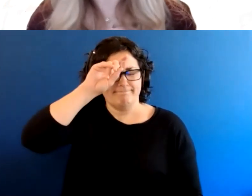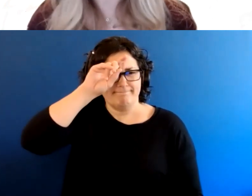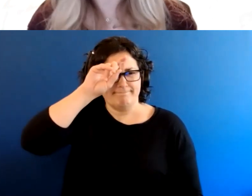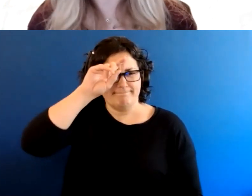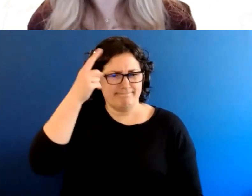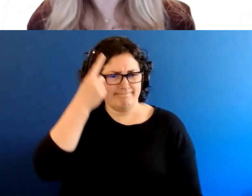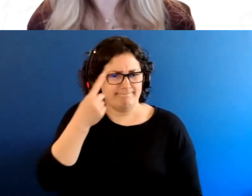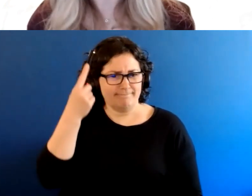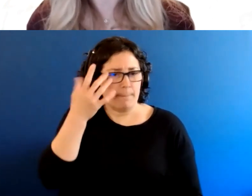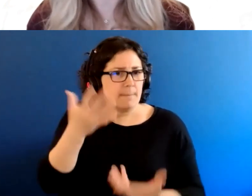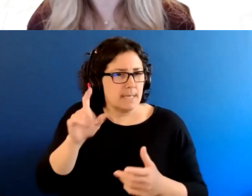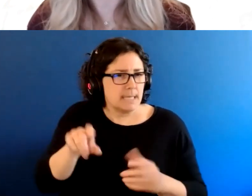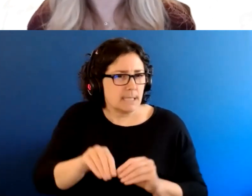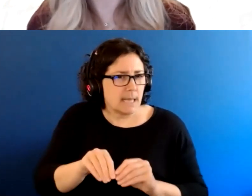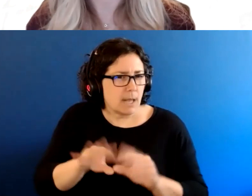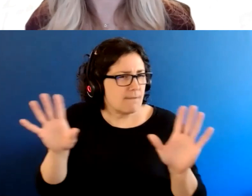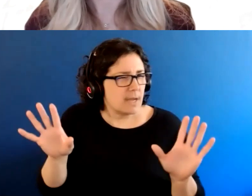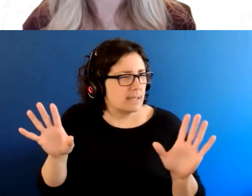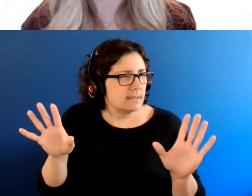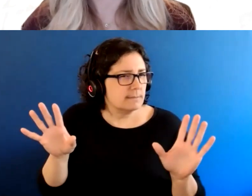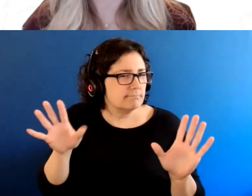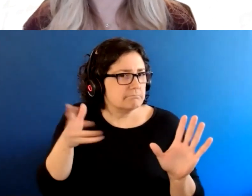maybe she needs a clarification on that.